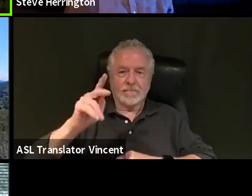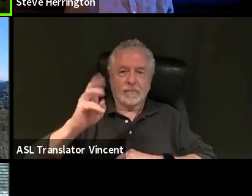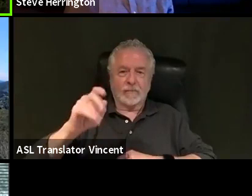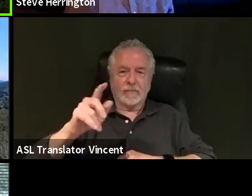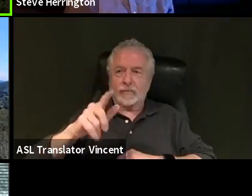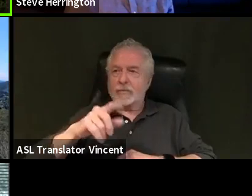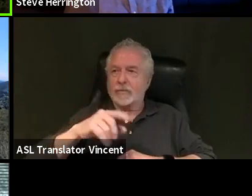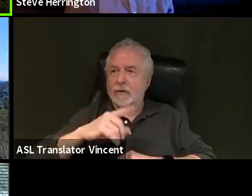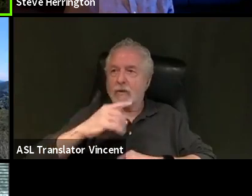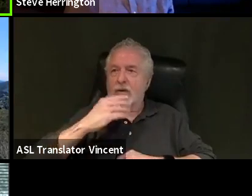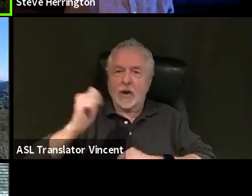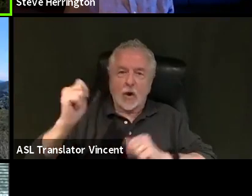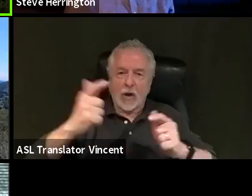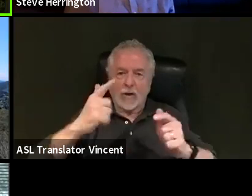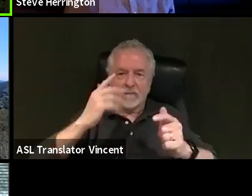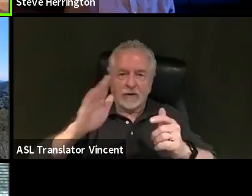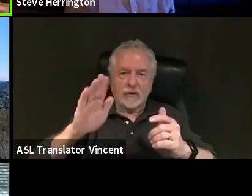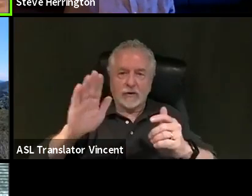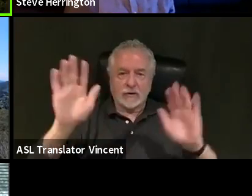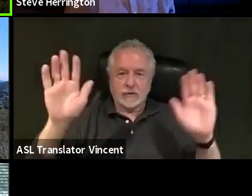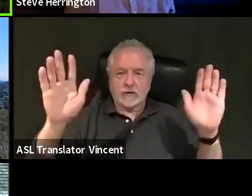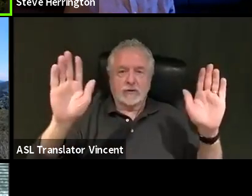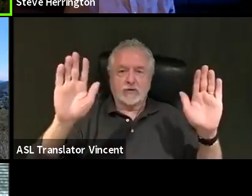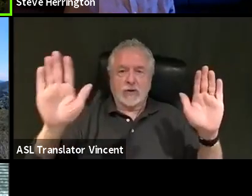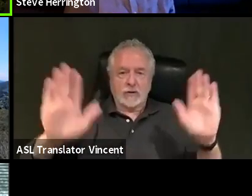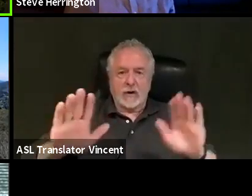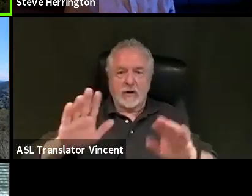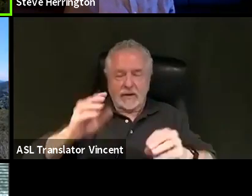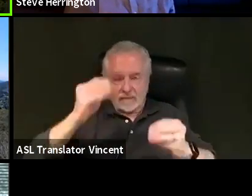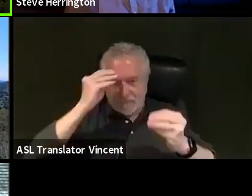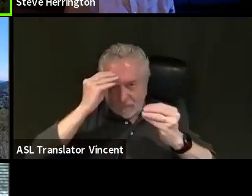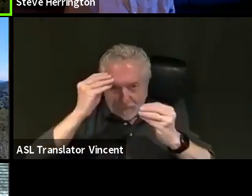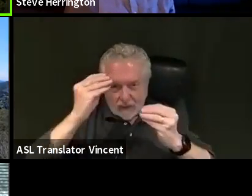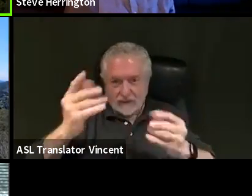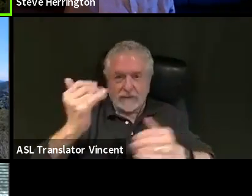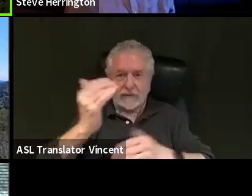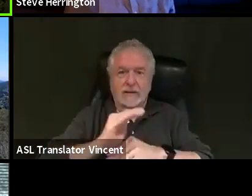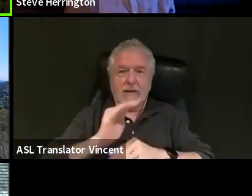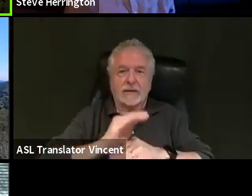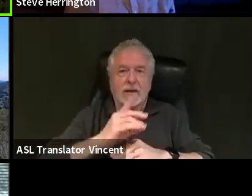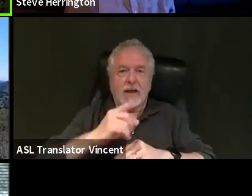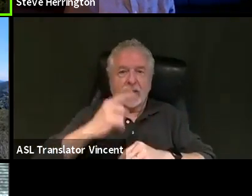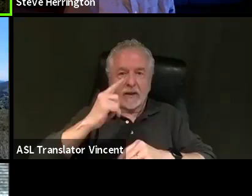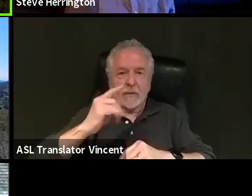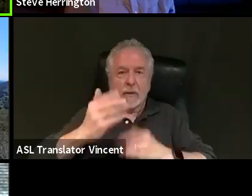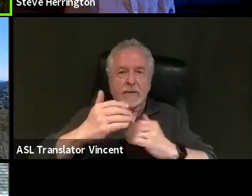We want to thank you all for your incredible information tonight. And I